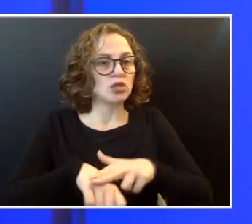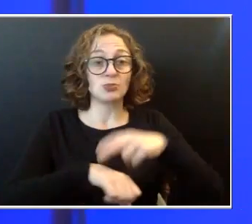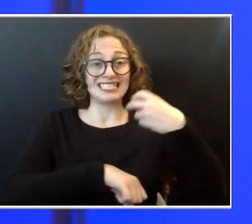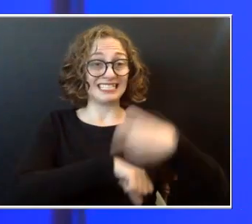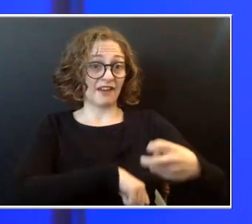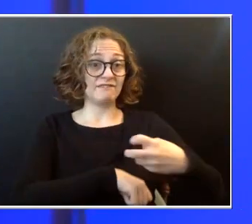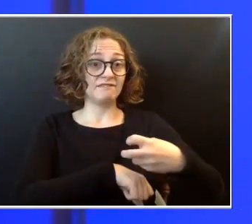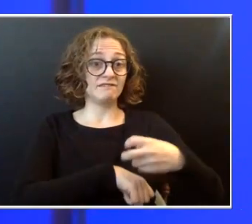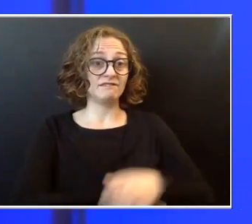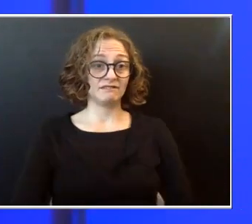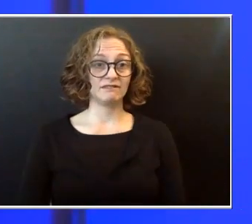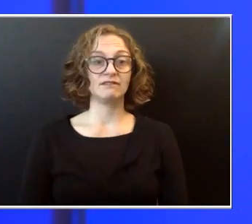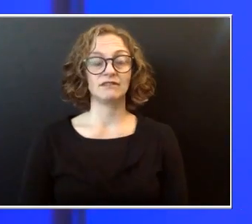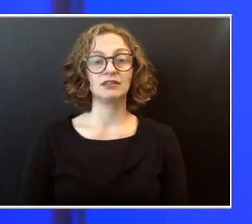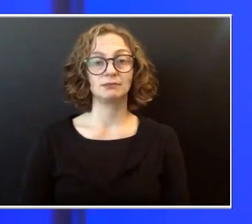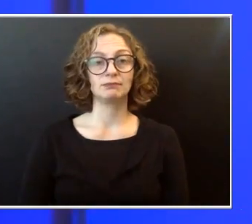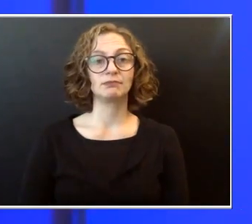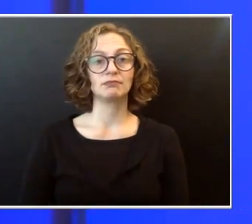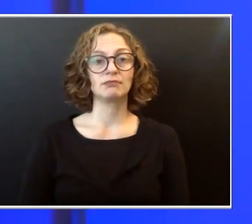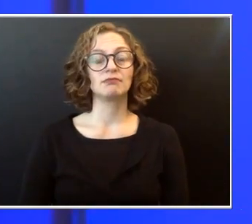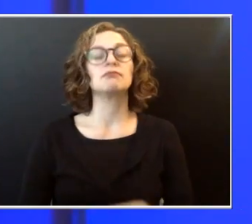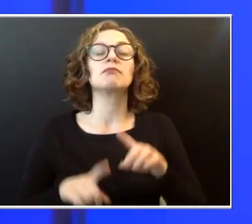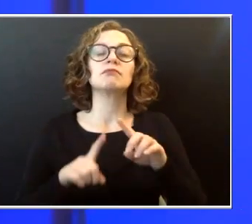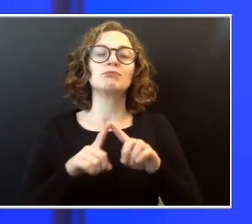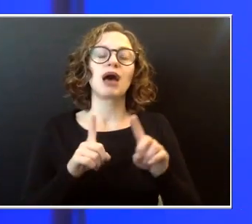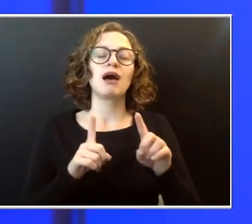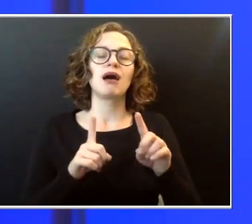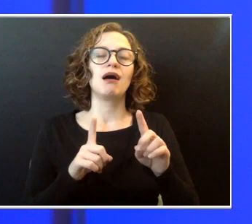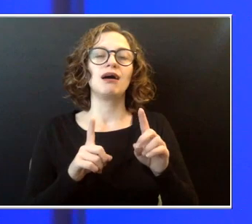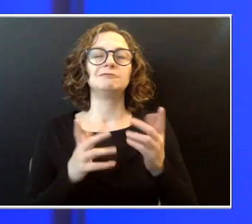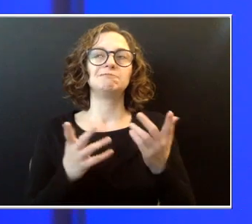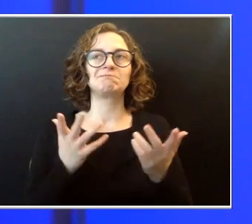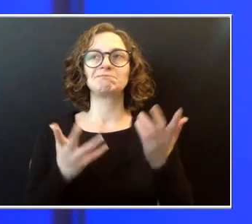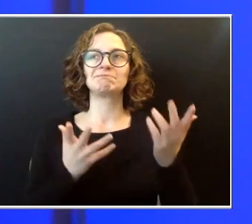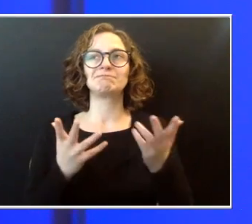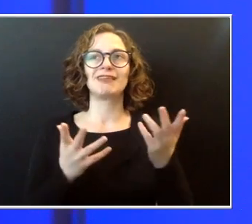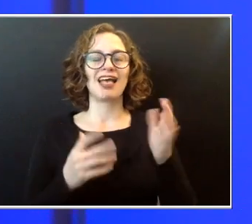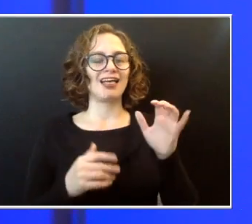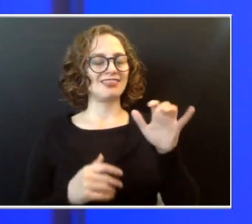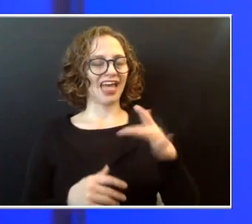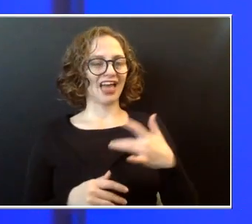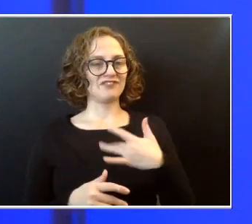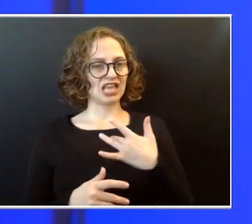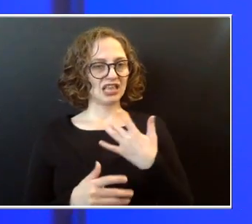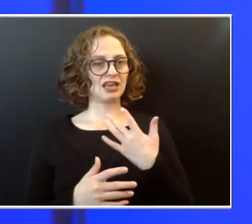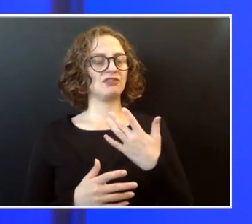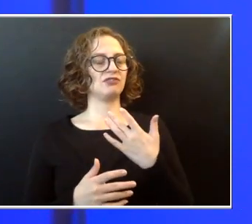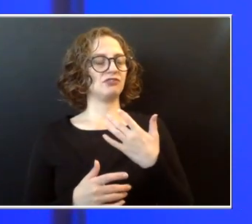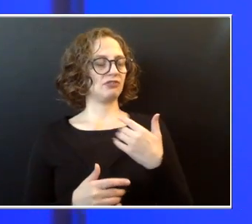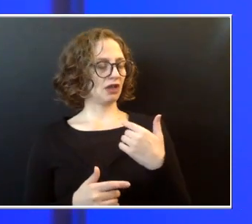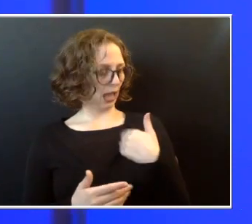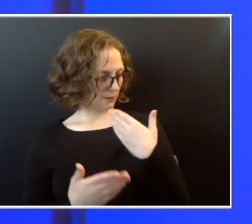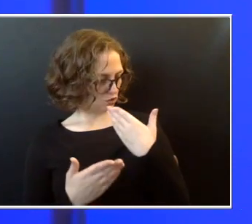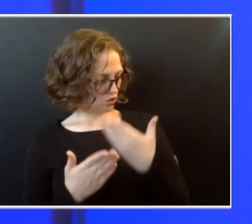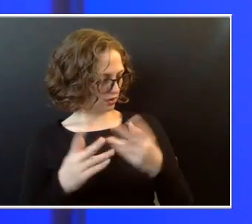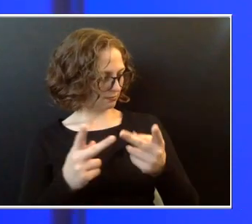But knowing that you're in the right place, in the hands of Dr. Sharma, I have to say, and thank